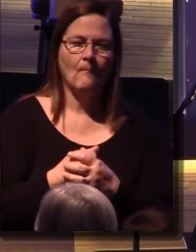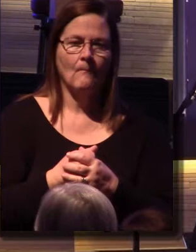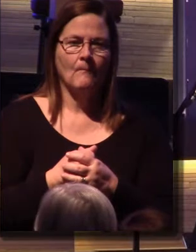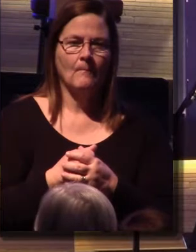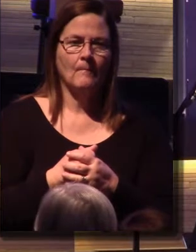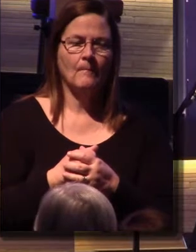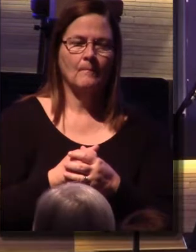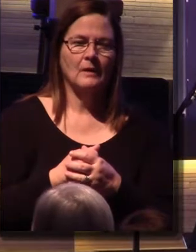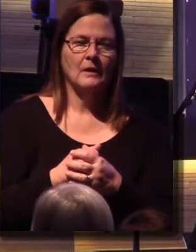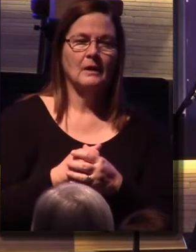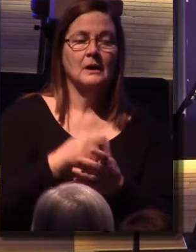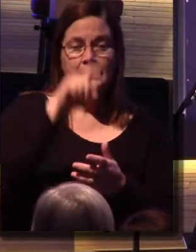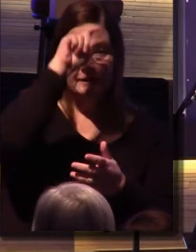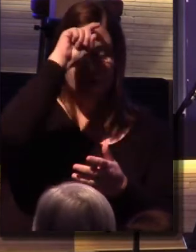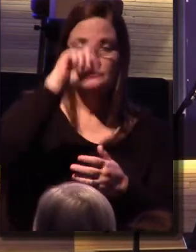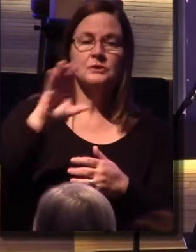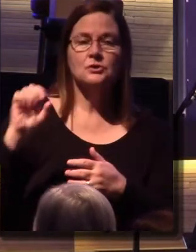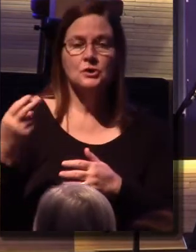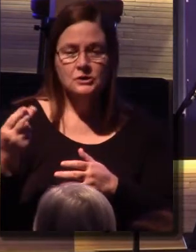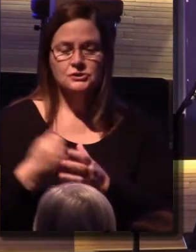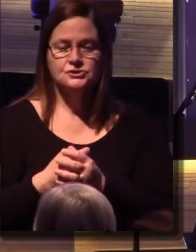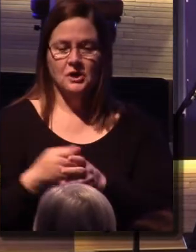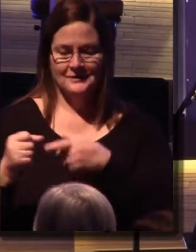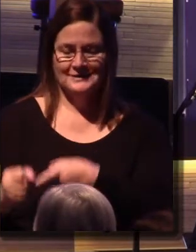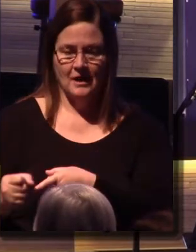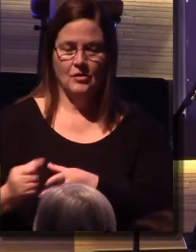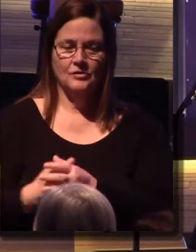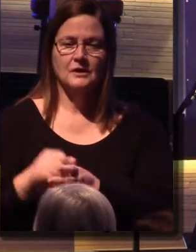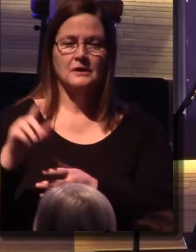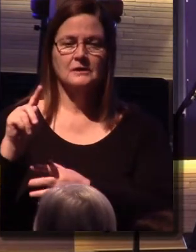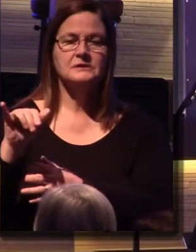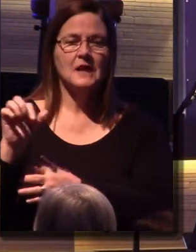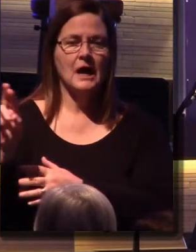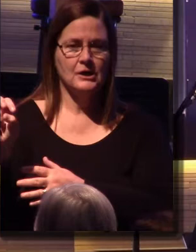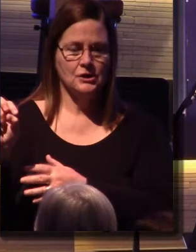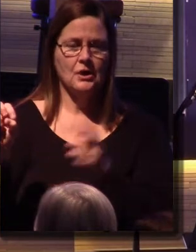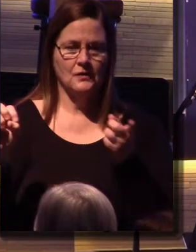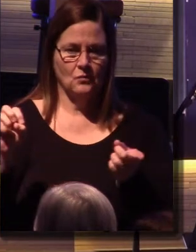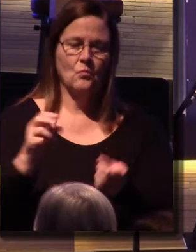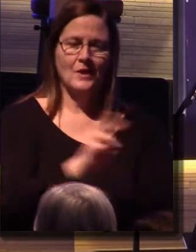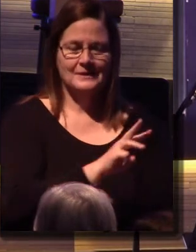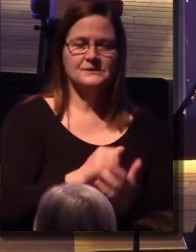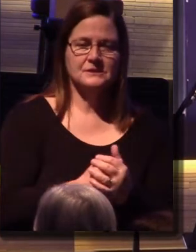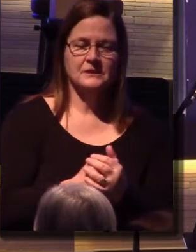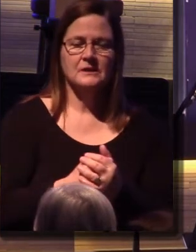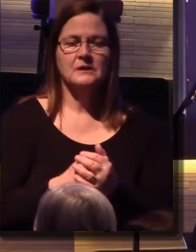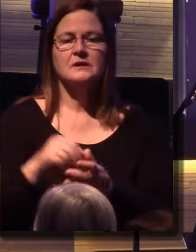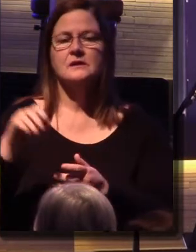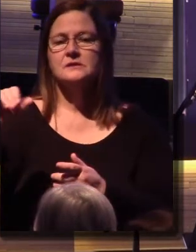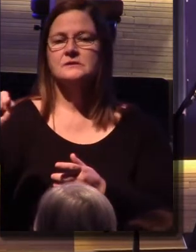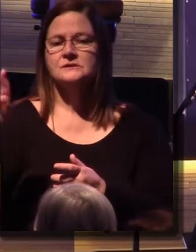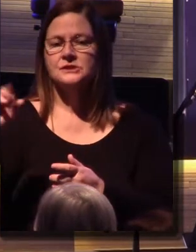and repressing them, et cetera, et cetera. They had Egypt and Cush on the south. They had Tyre on the west. They had Syria, Assyria, and